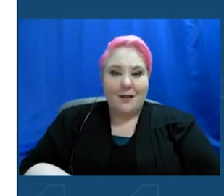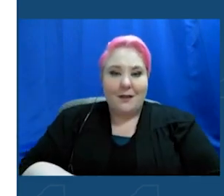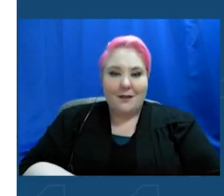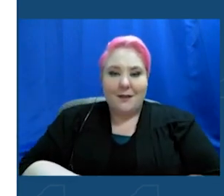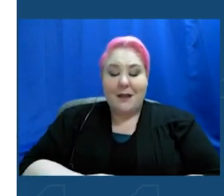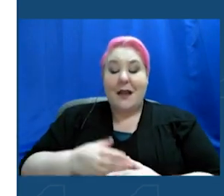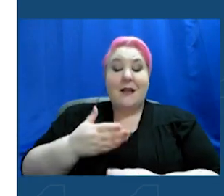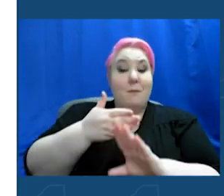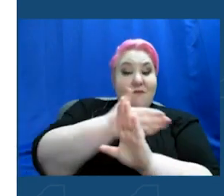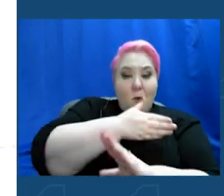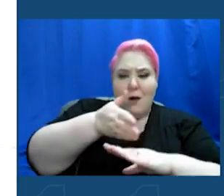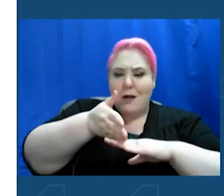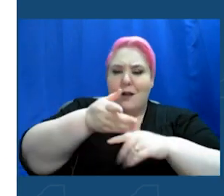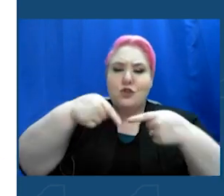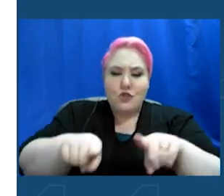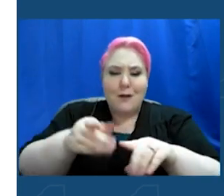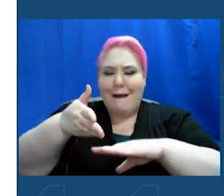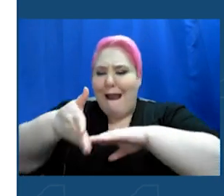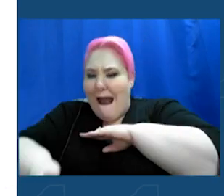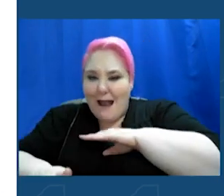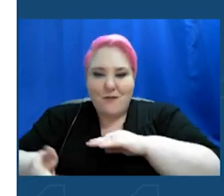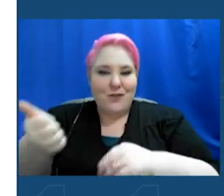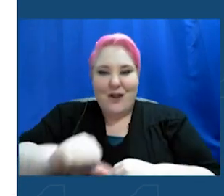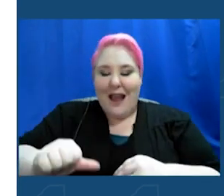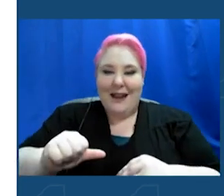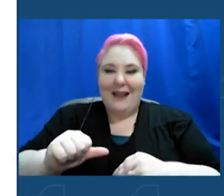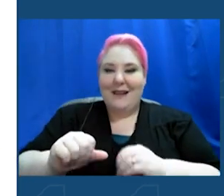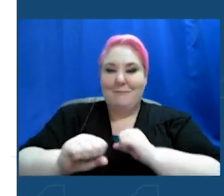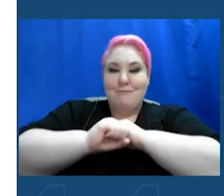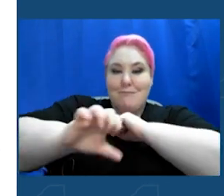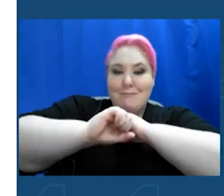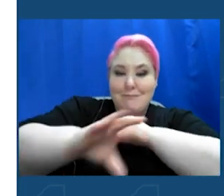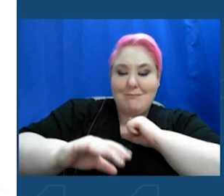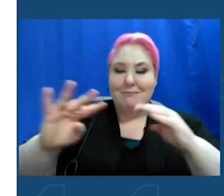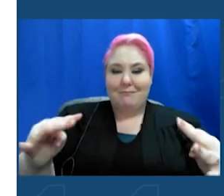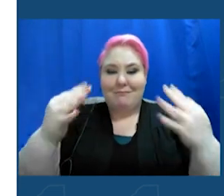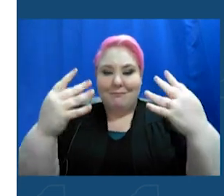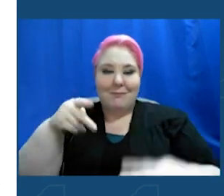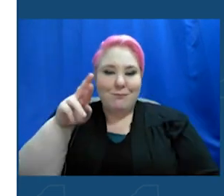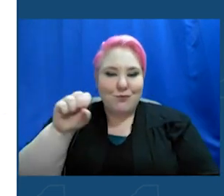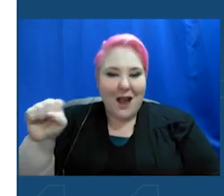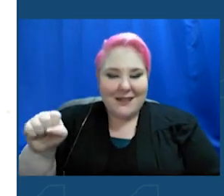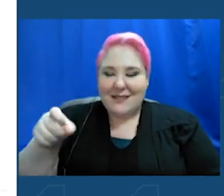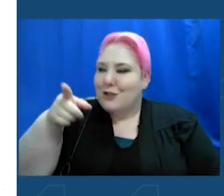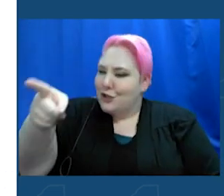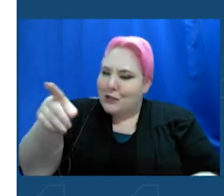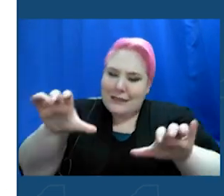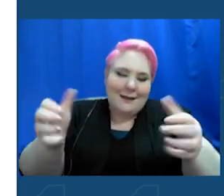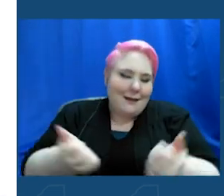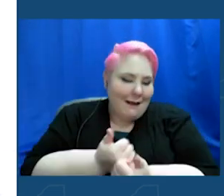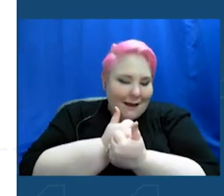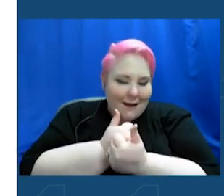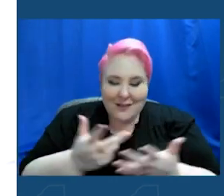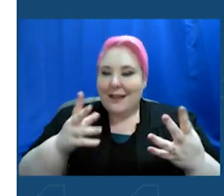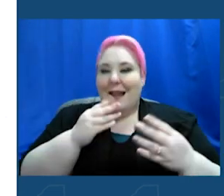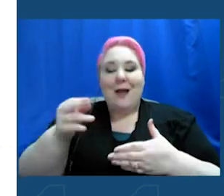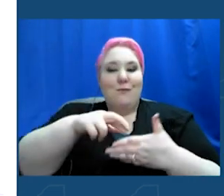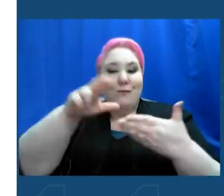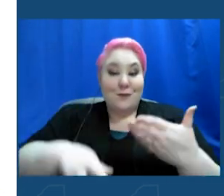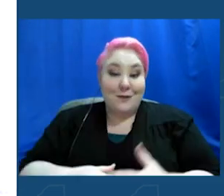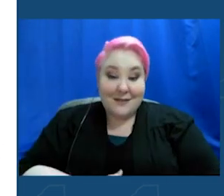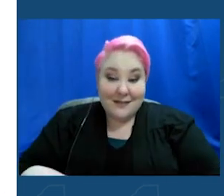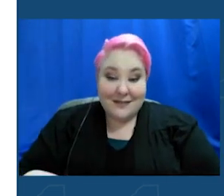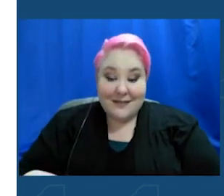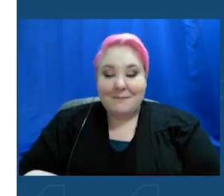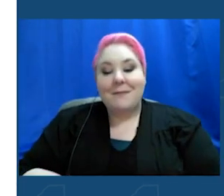event, consistently, just asking people what they needed, consistently bringing results. And then her first